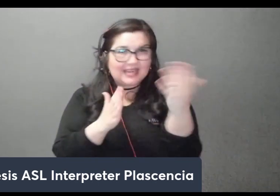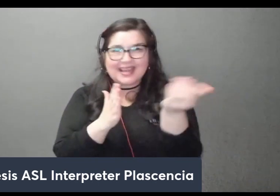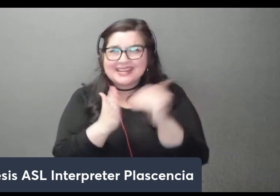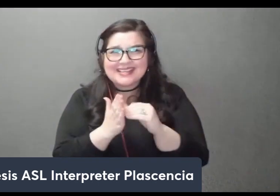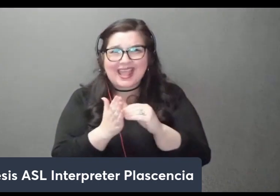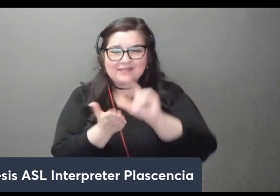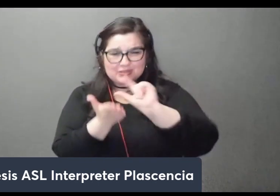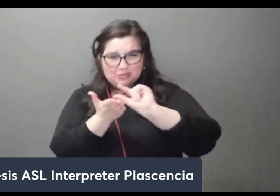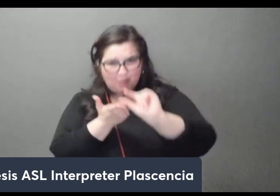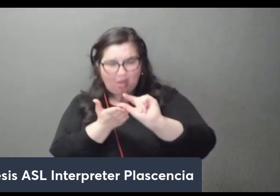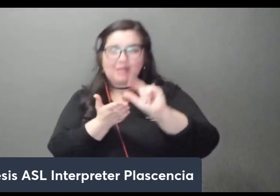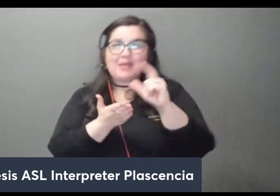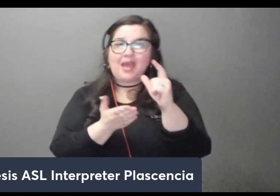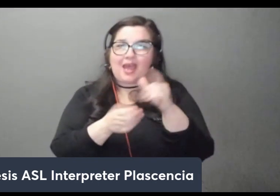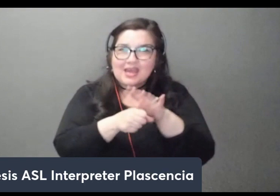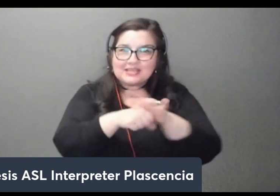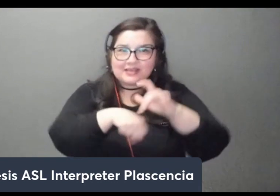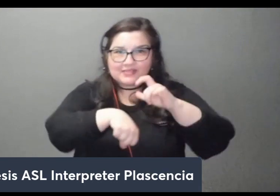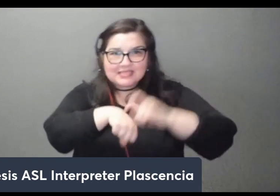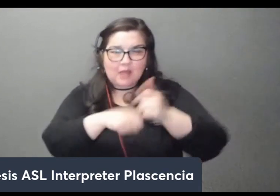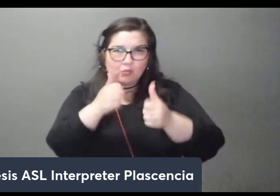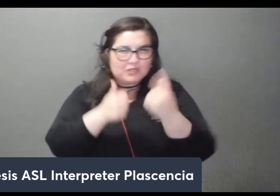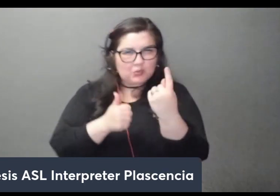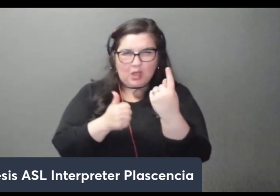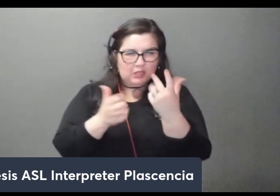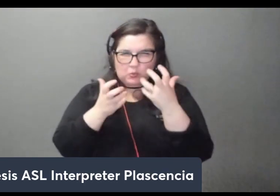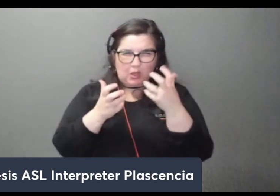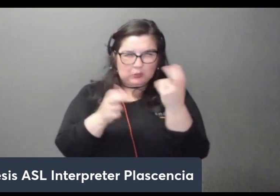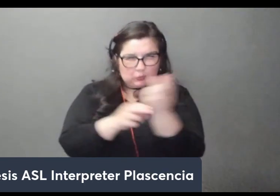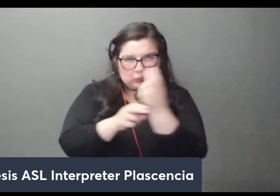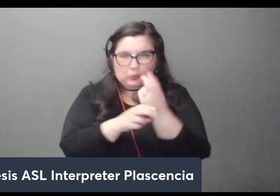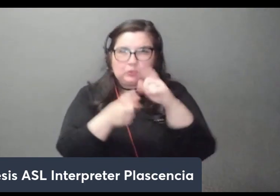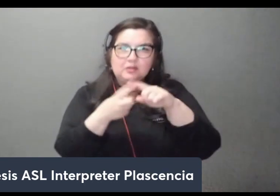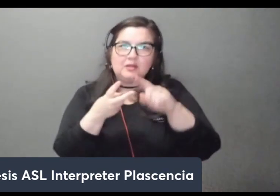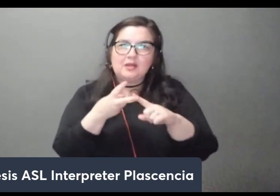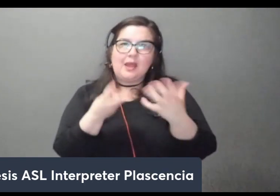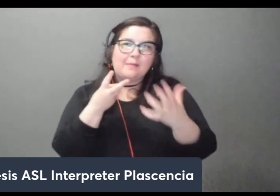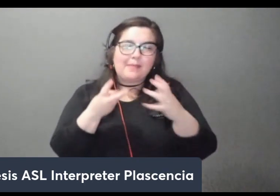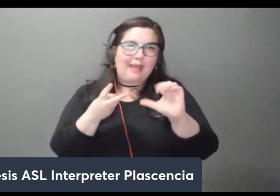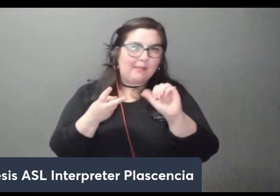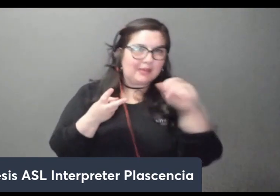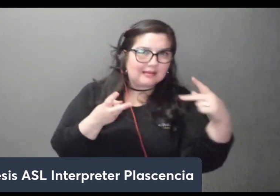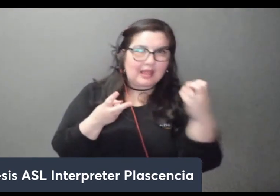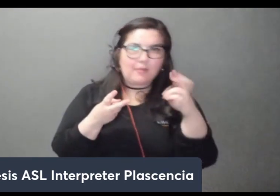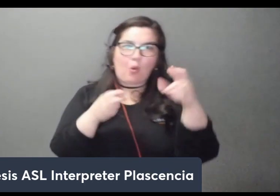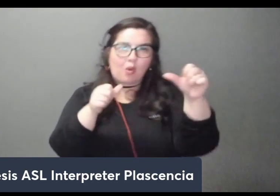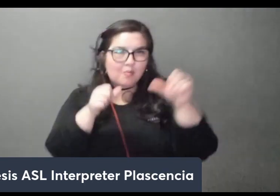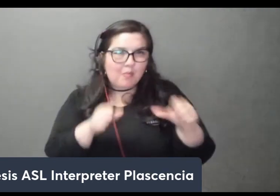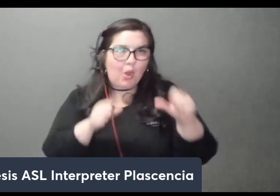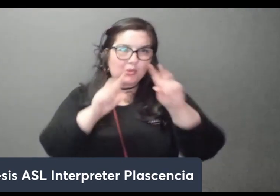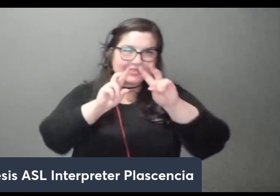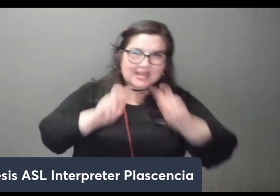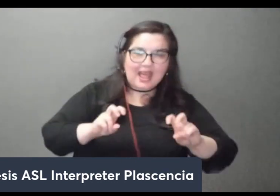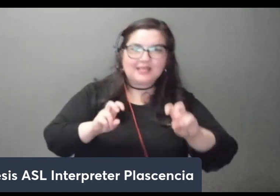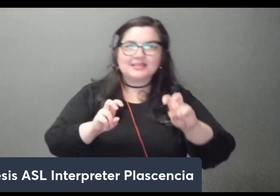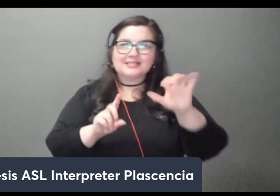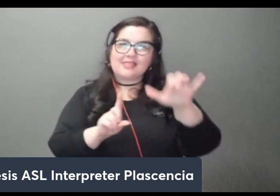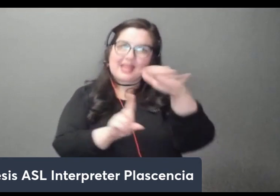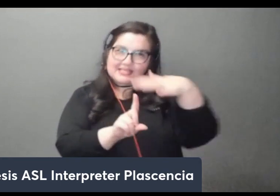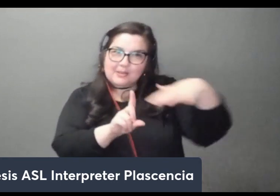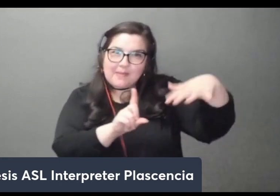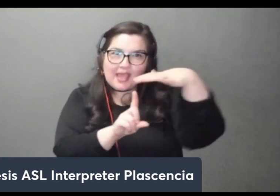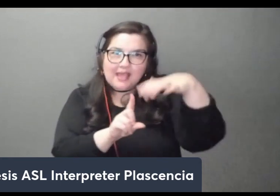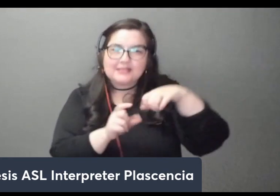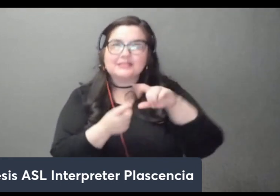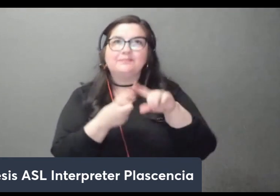amount of time to really figure out which ads do you want to bid for. It could be campaign data and post bid analytics in the edtech space. If you